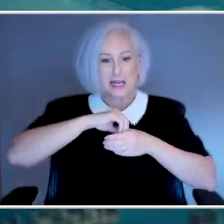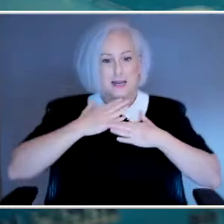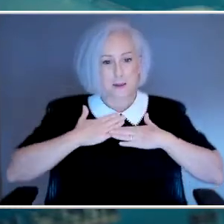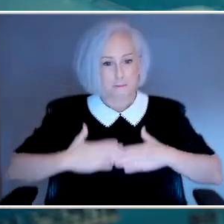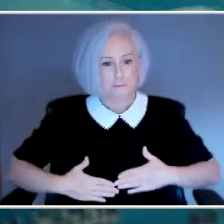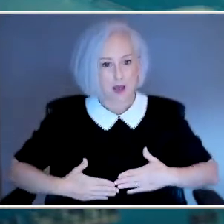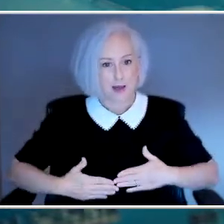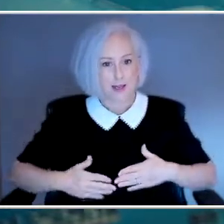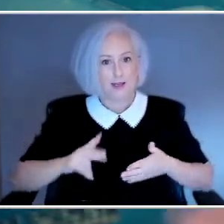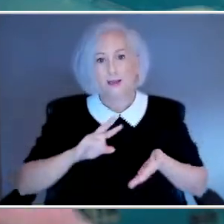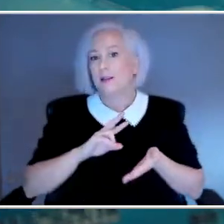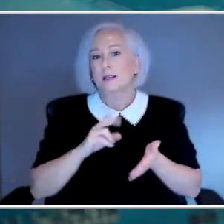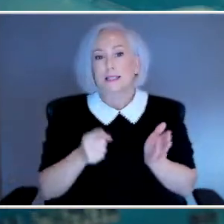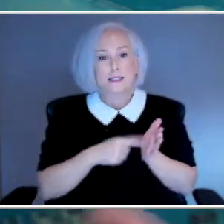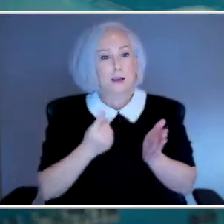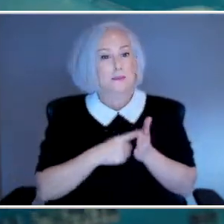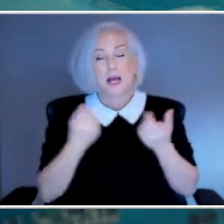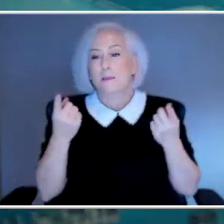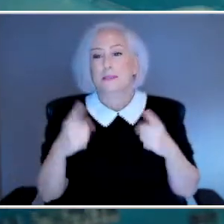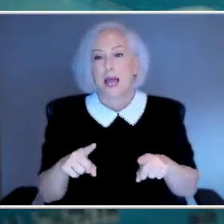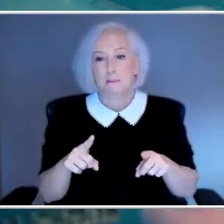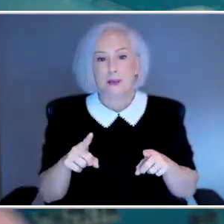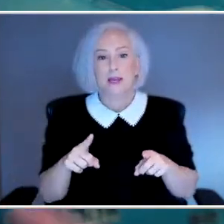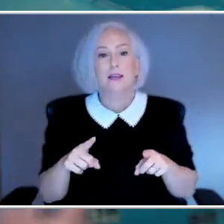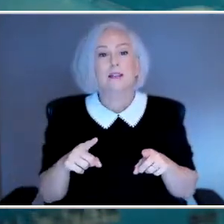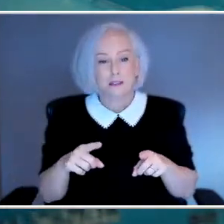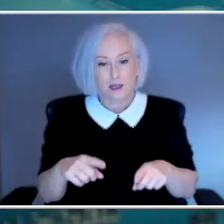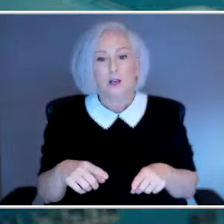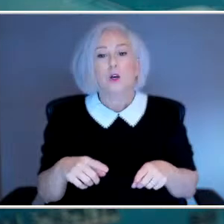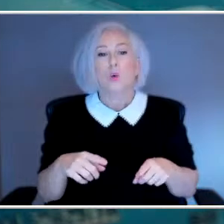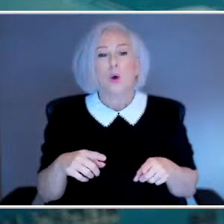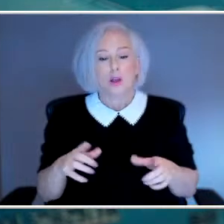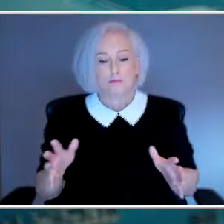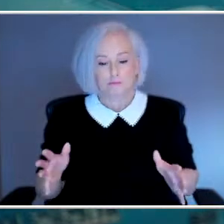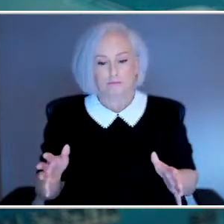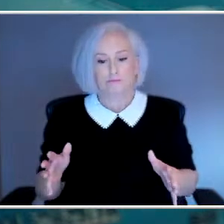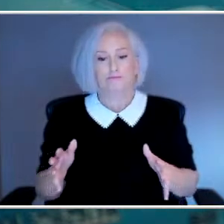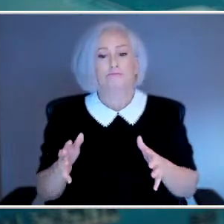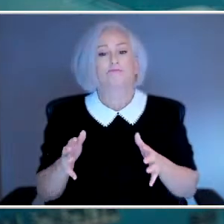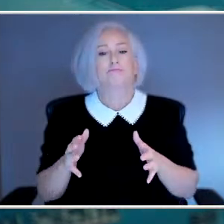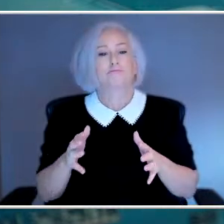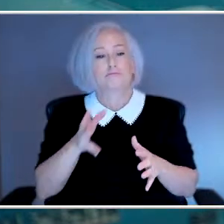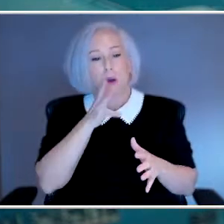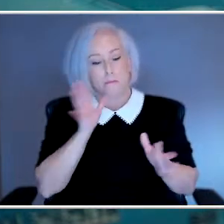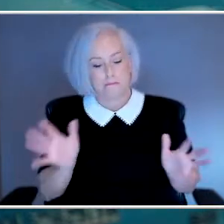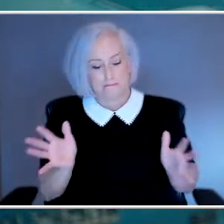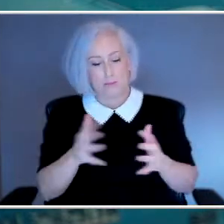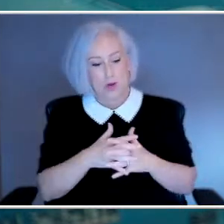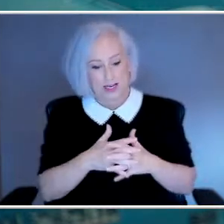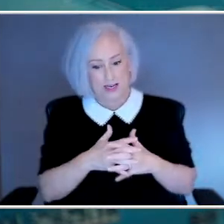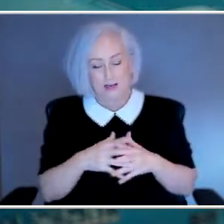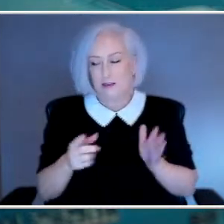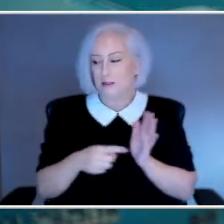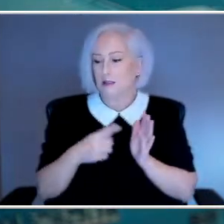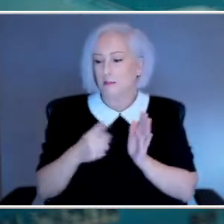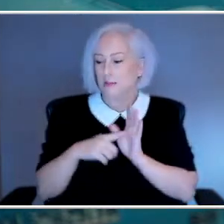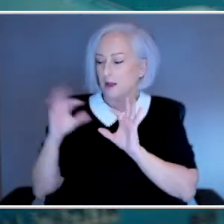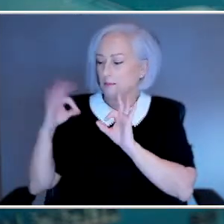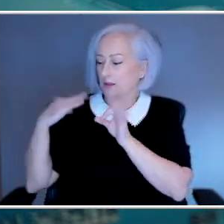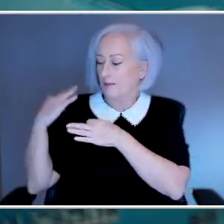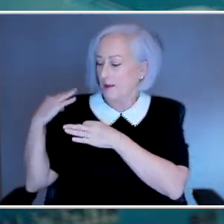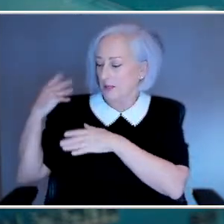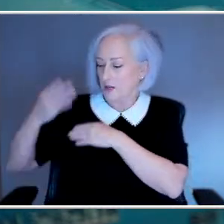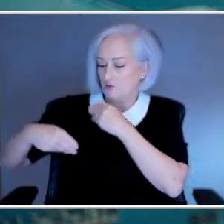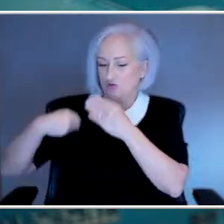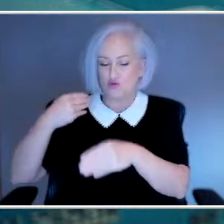conceived. Sometimes we get it from mom and dad. So in your family's case, it's something that's passed down through your family. And the gene basically changes